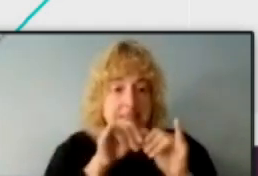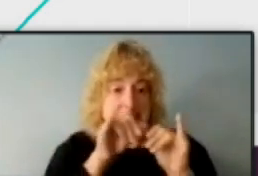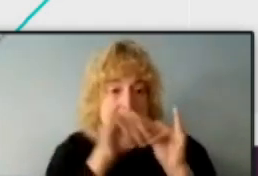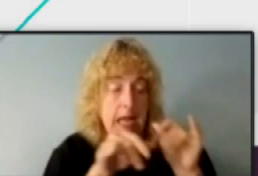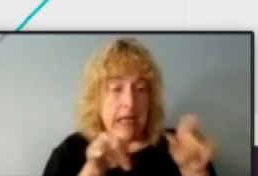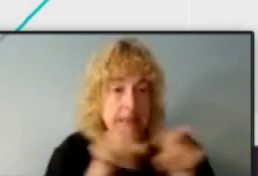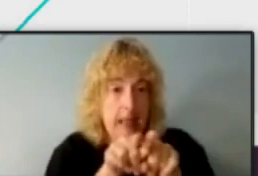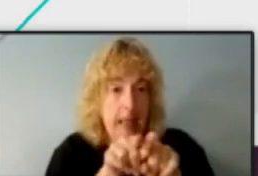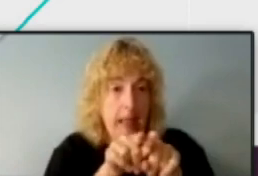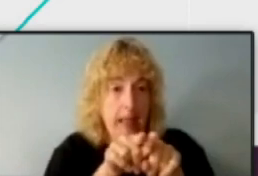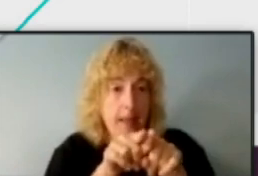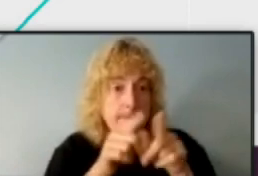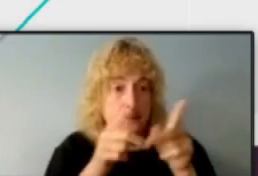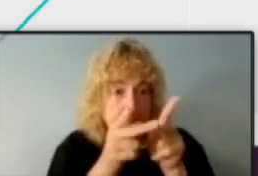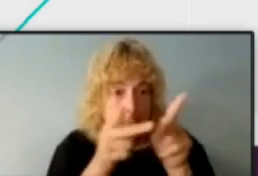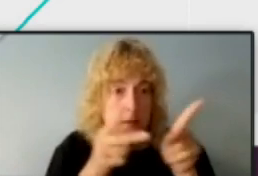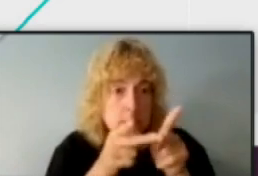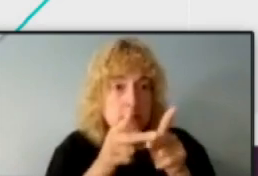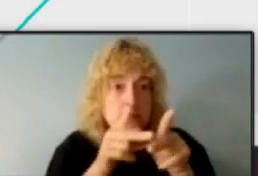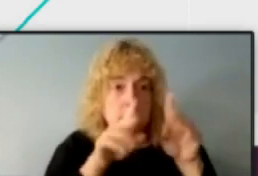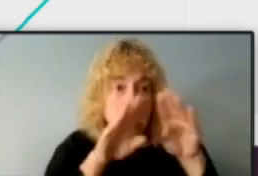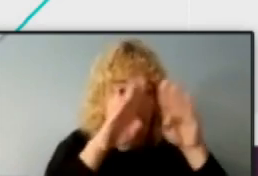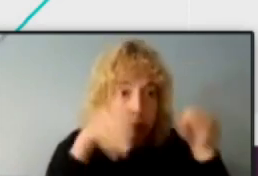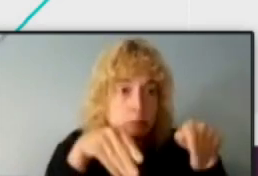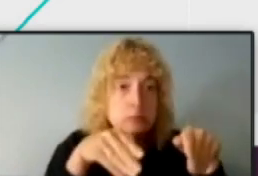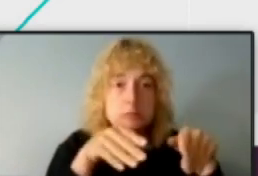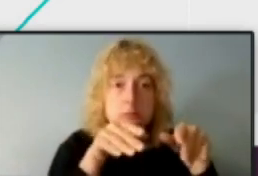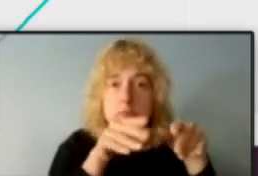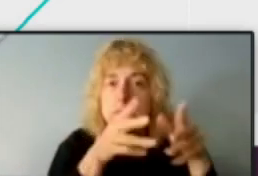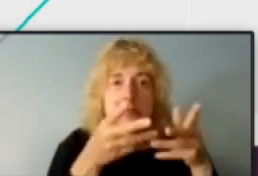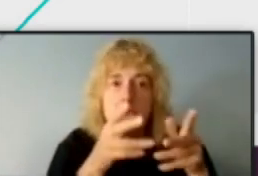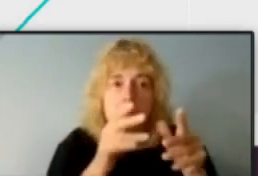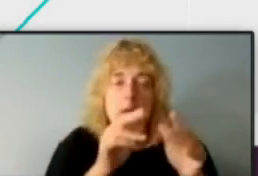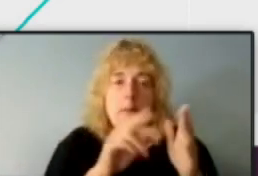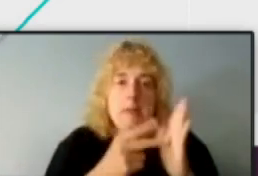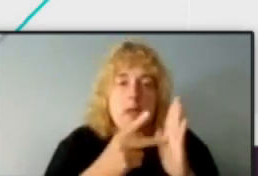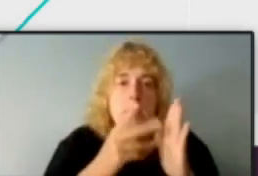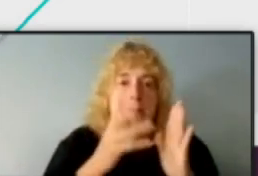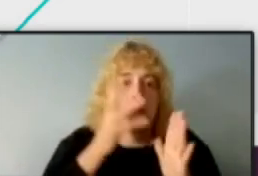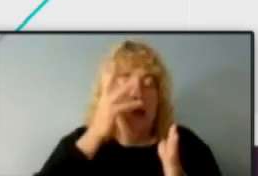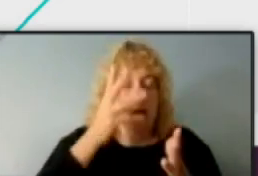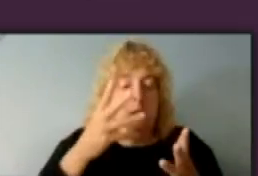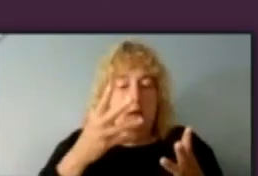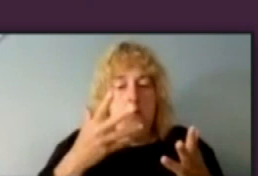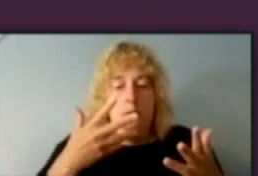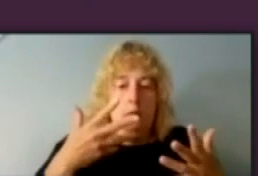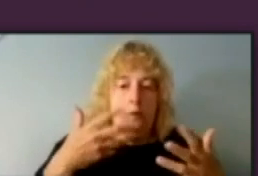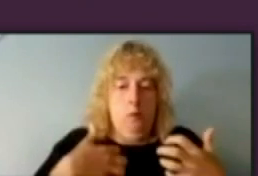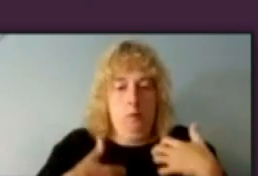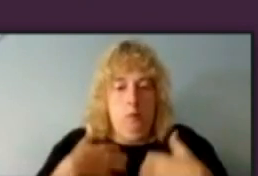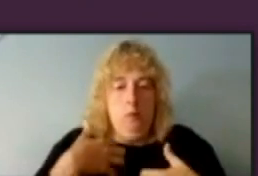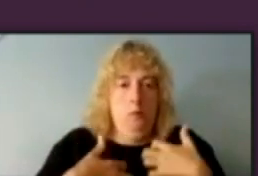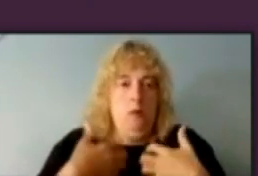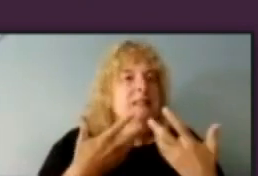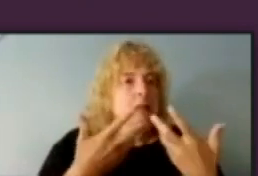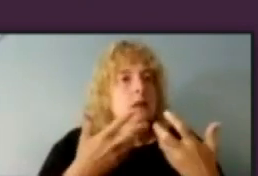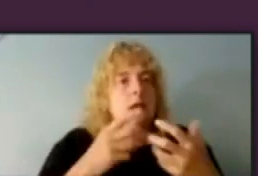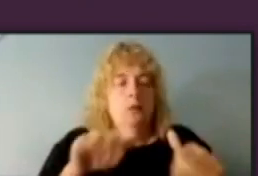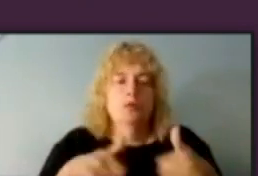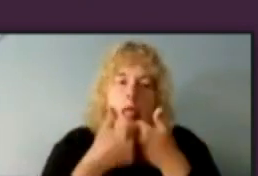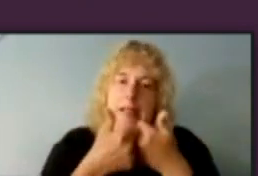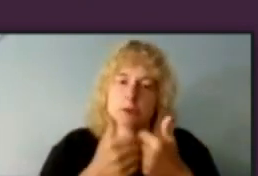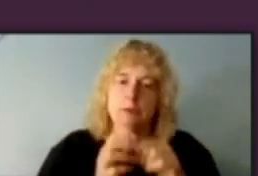really has increased those parenting challenges for everyone. All right, the next slide. And